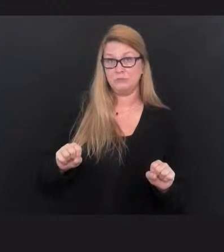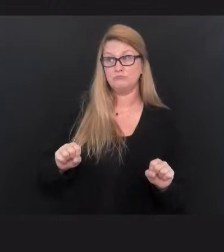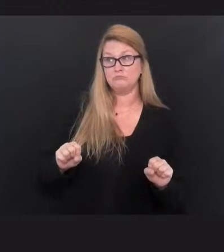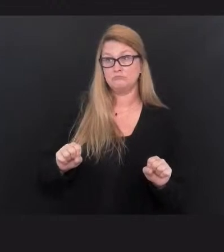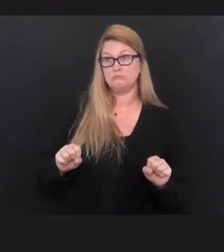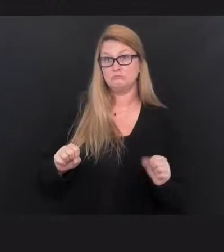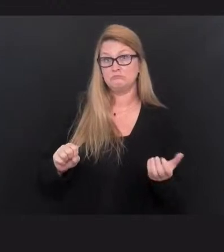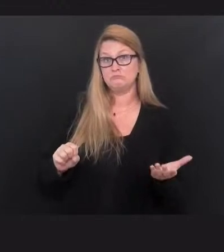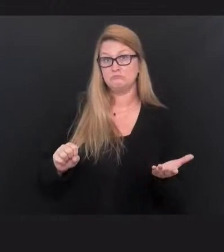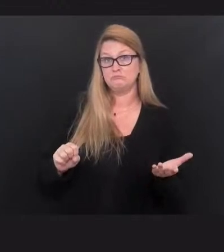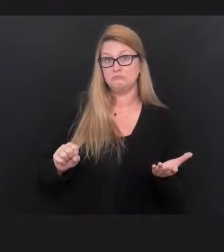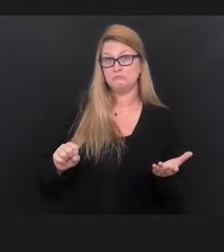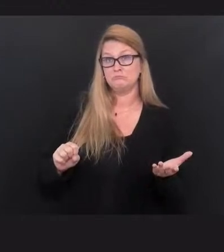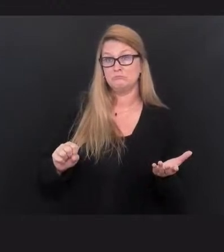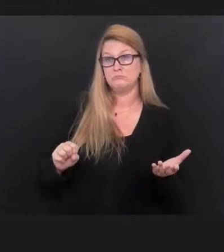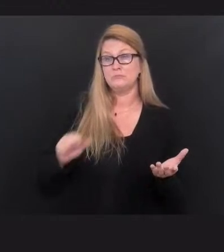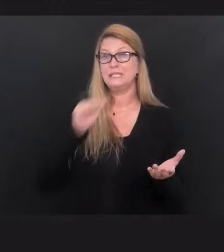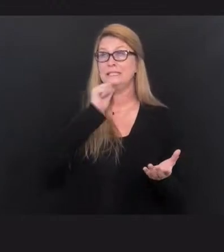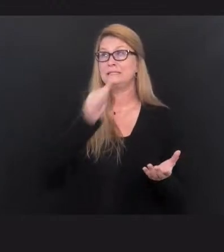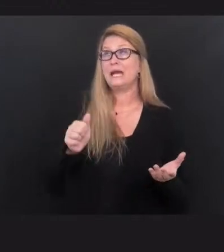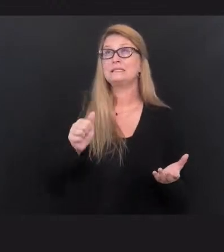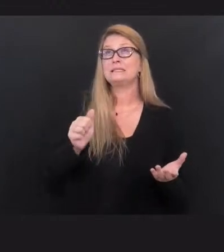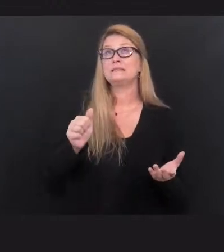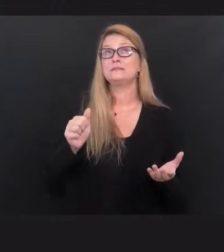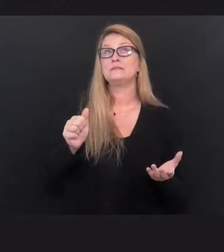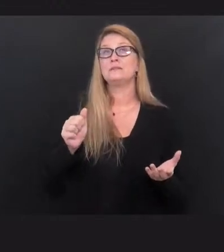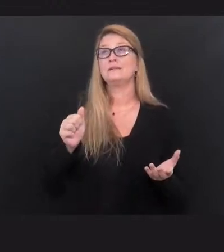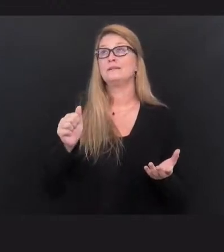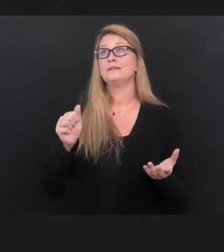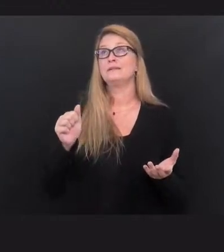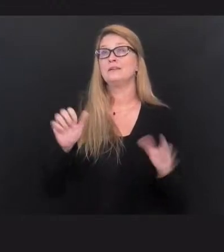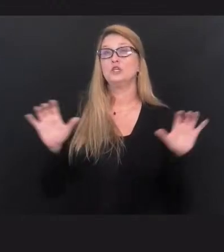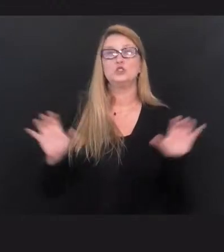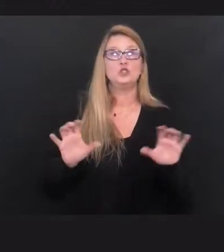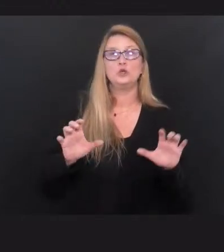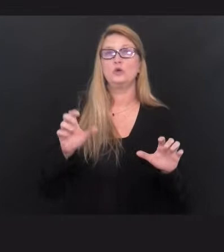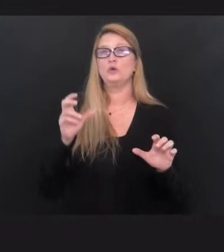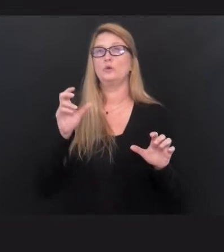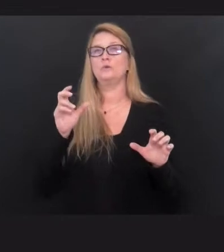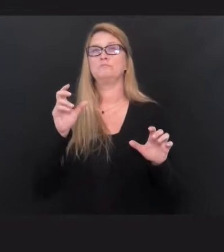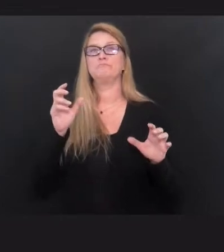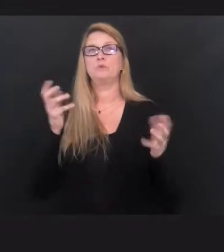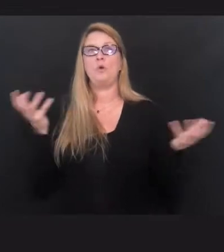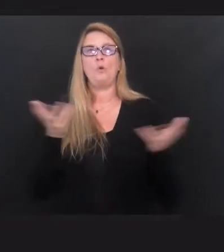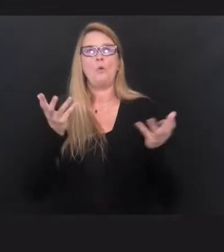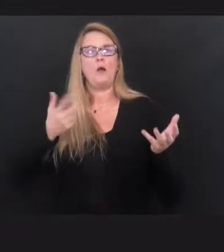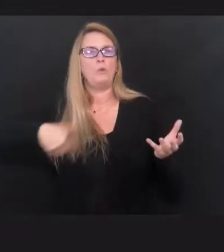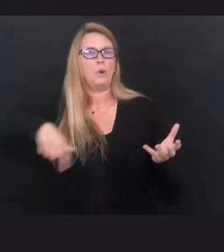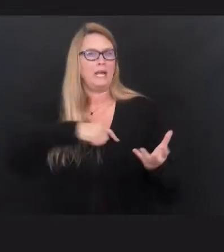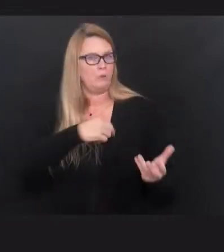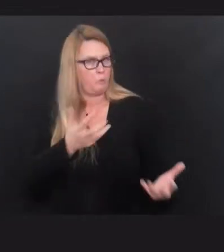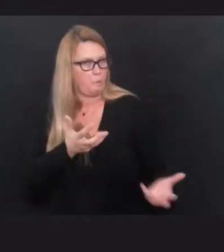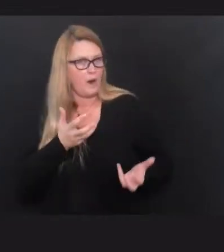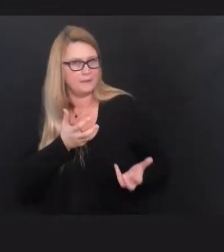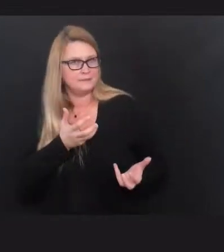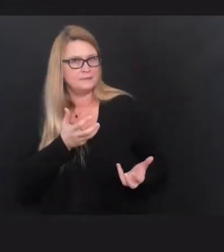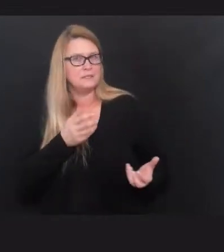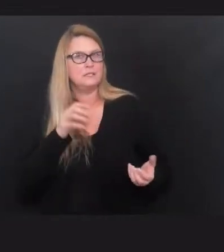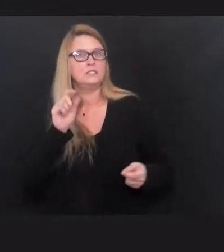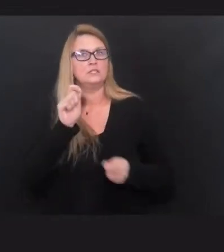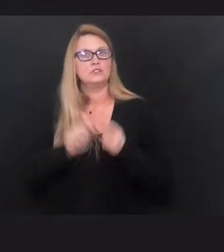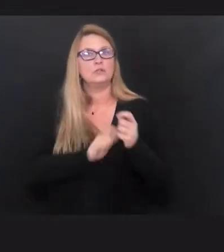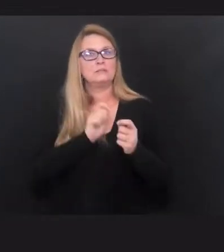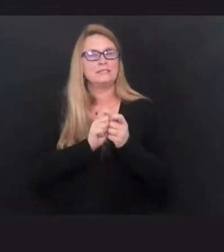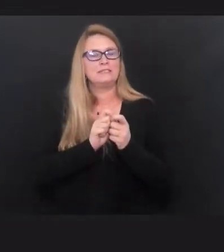just doesn't do or hasn't done what we've needed it to do. So a specific question about